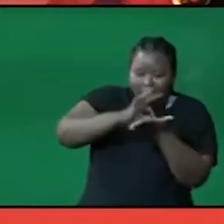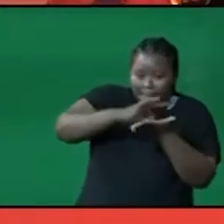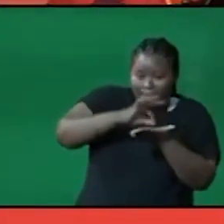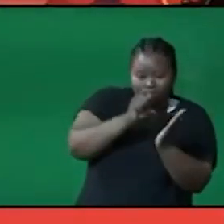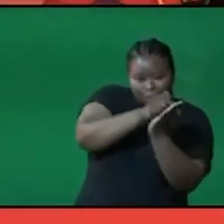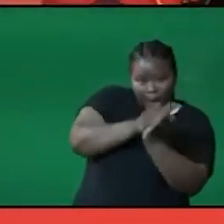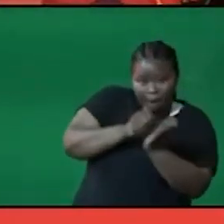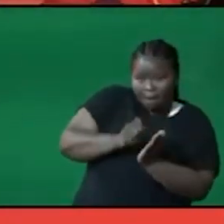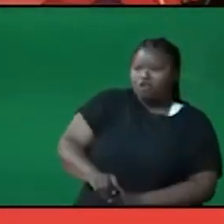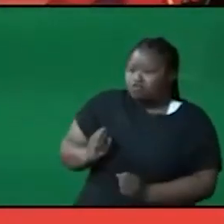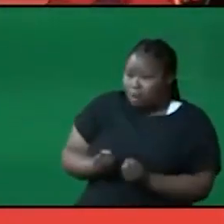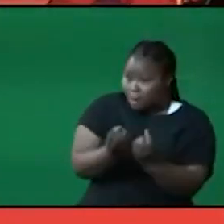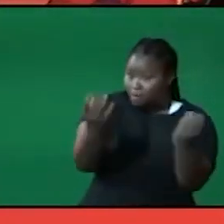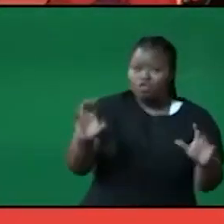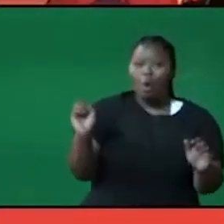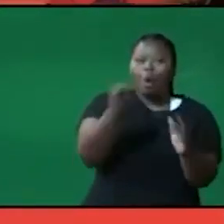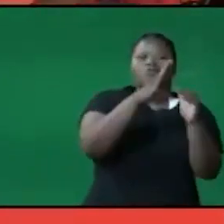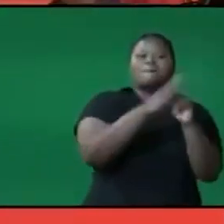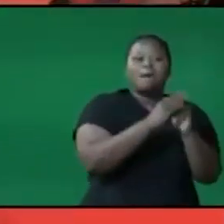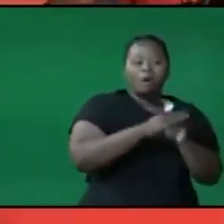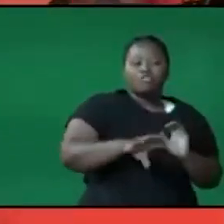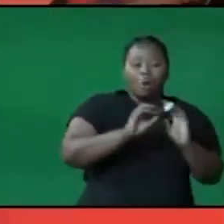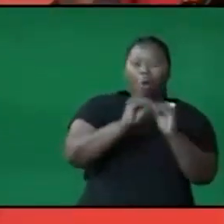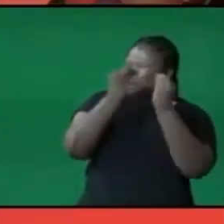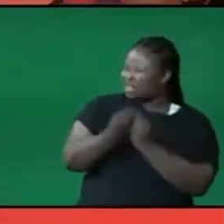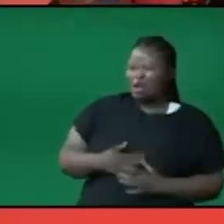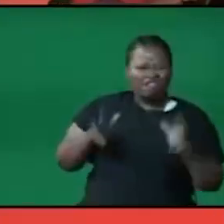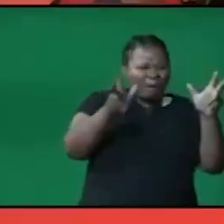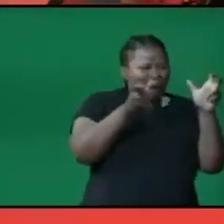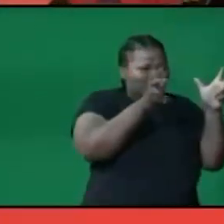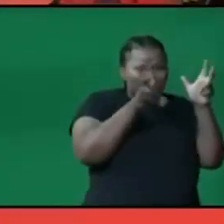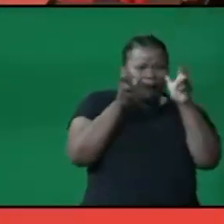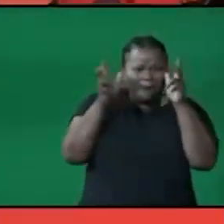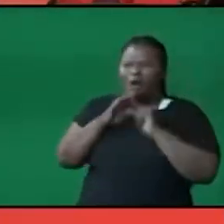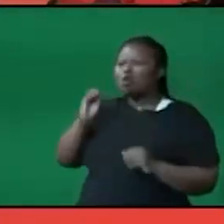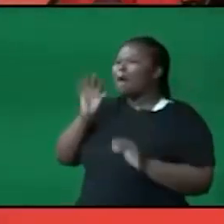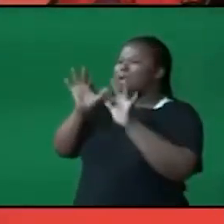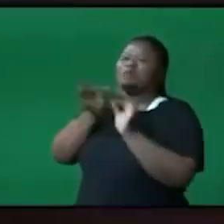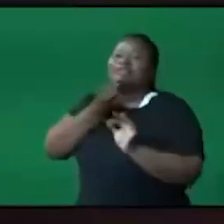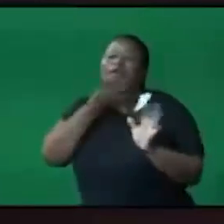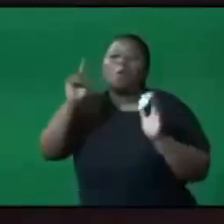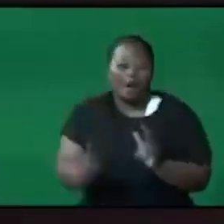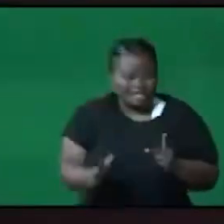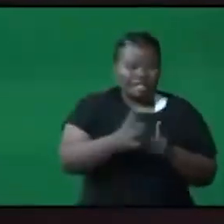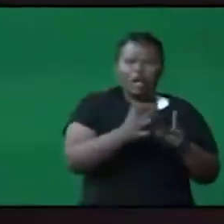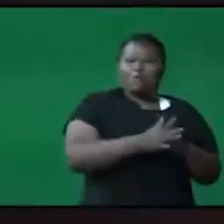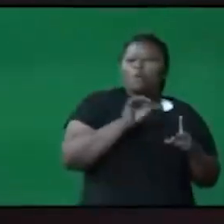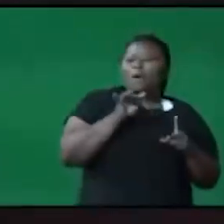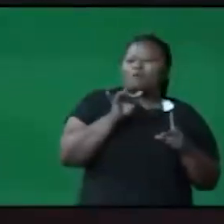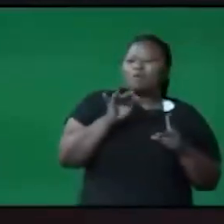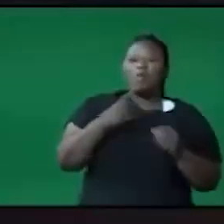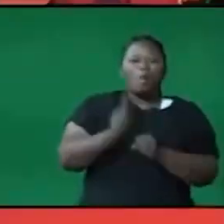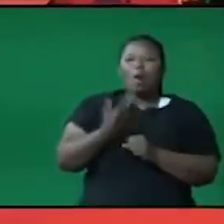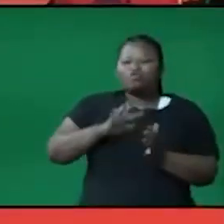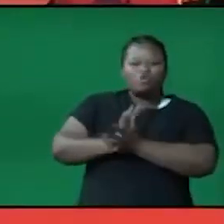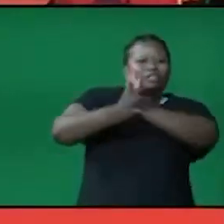directly as members of the organization. Do not listen to doomsayers. Do not listen to those who want